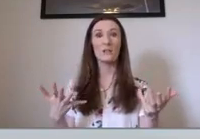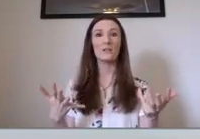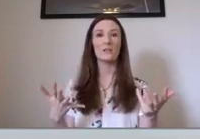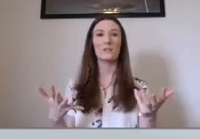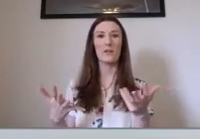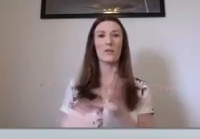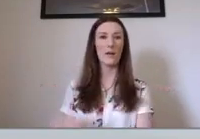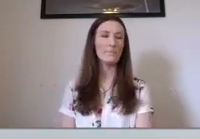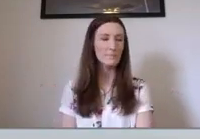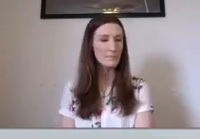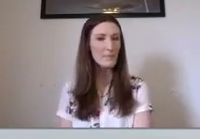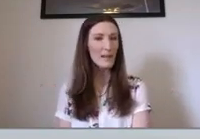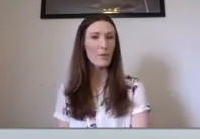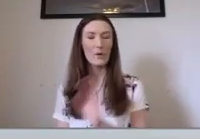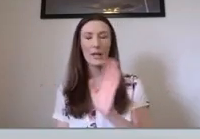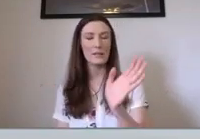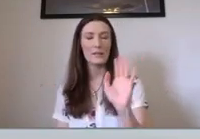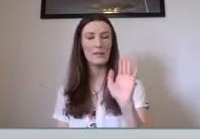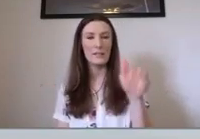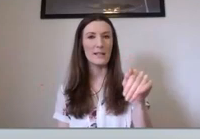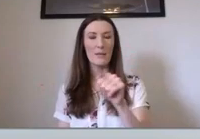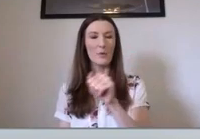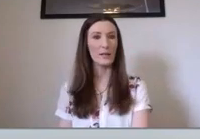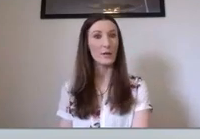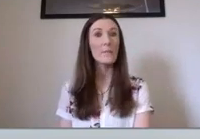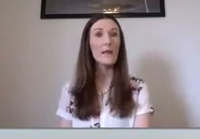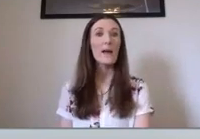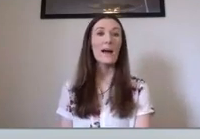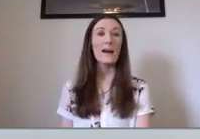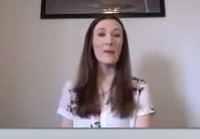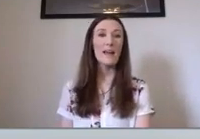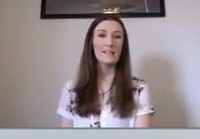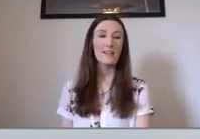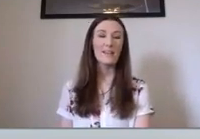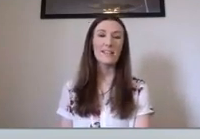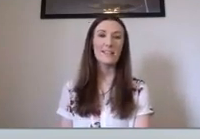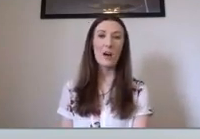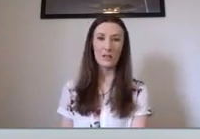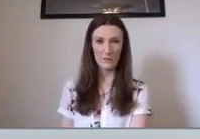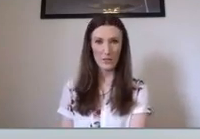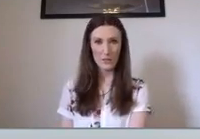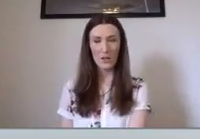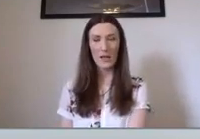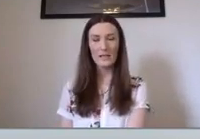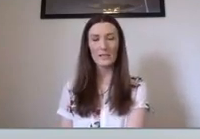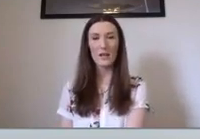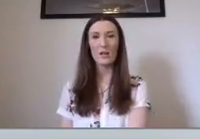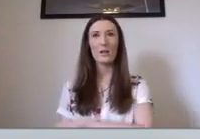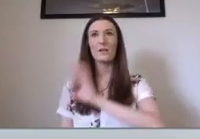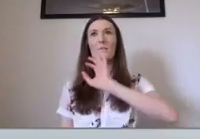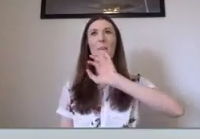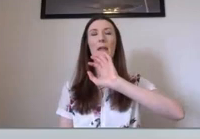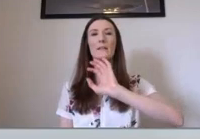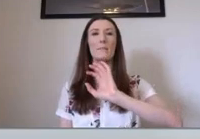the correct sign or not. We'll get into that more later. ASL is not universal.